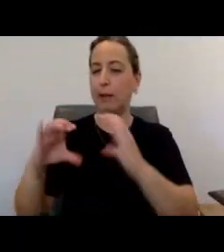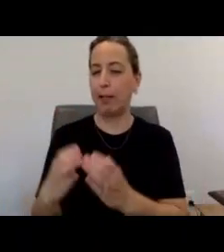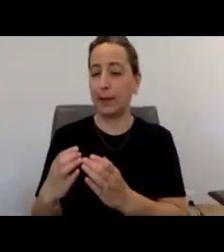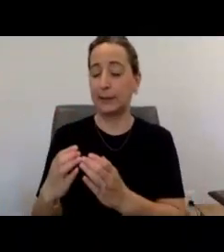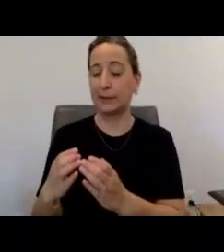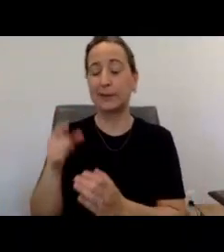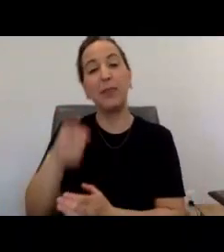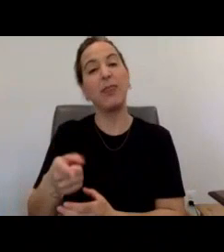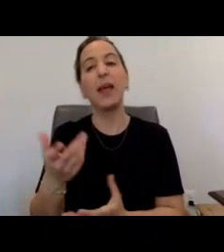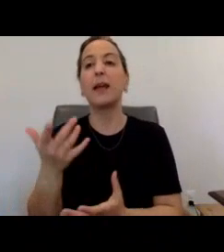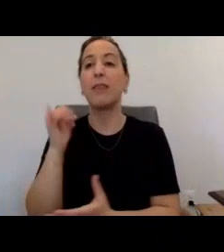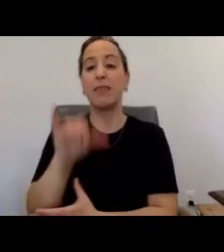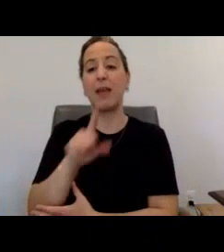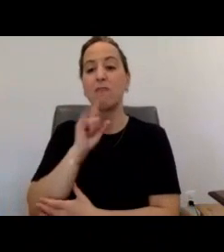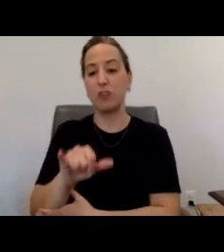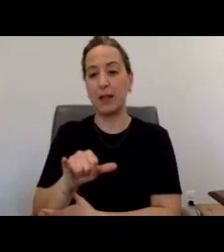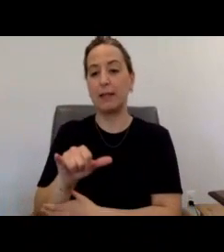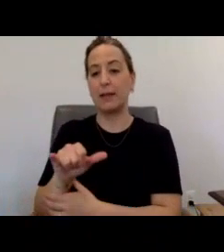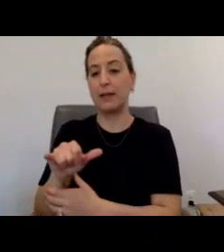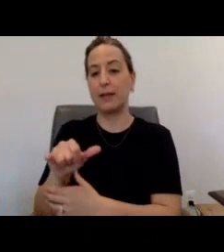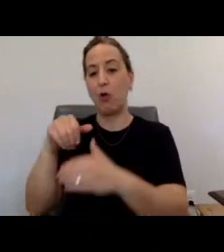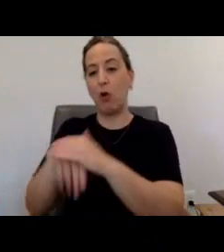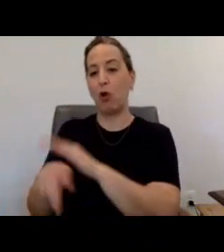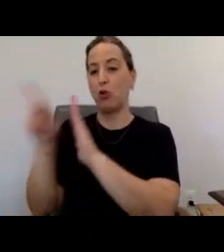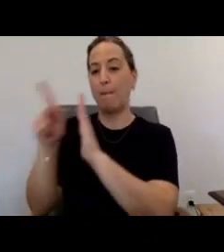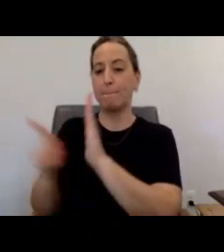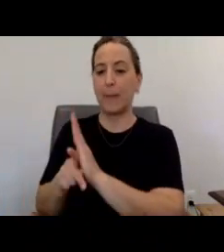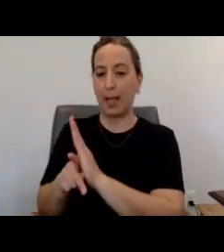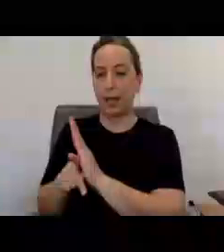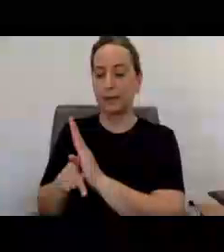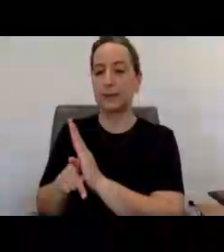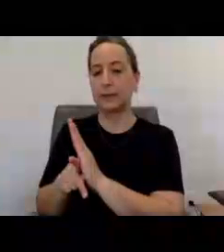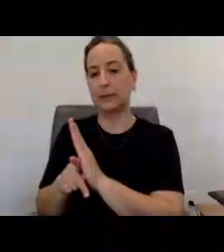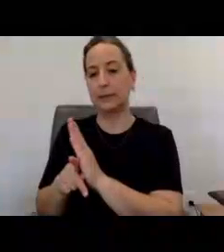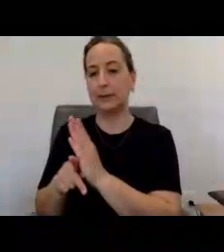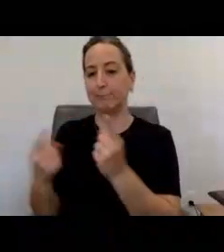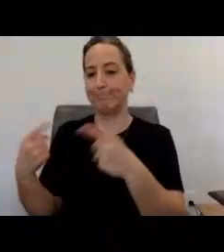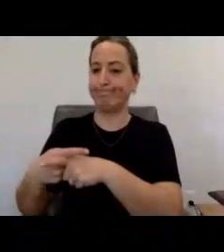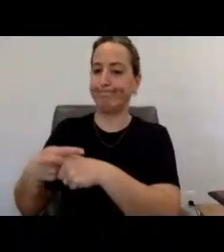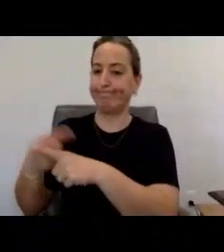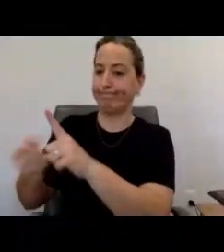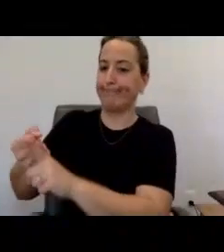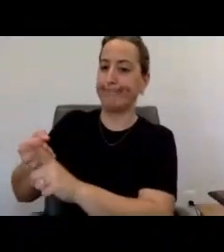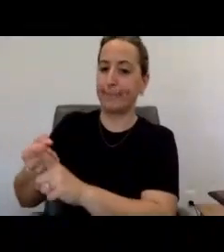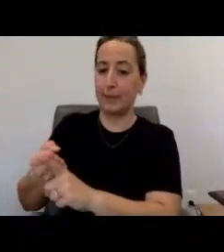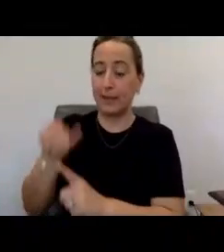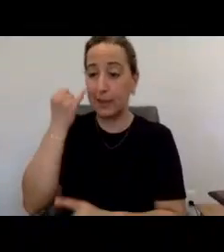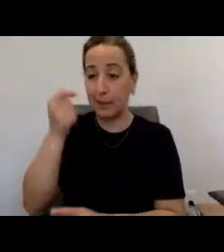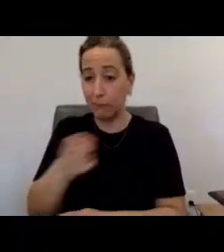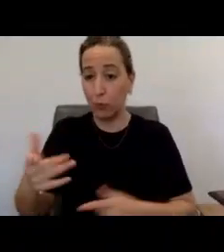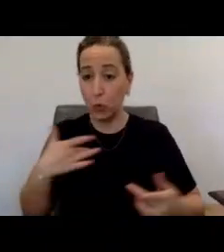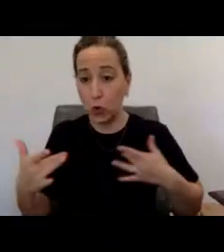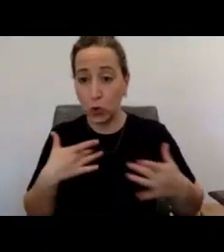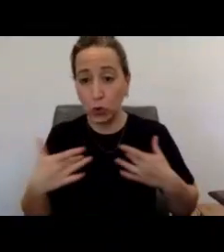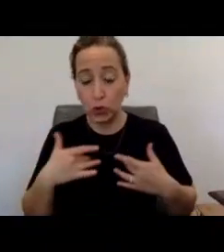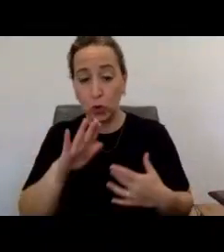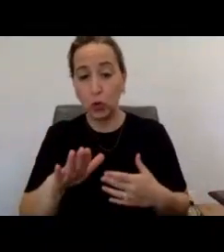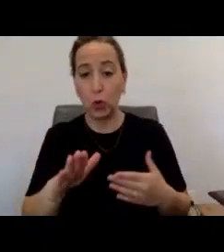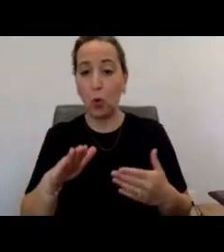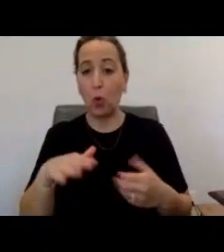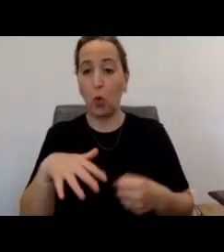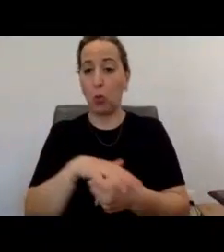under policies that might have a disparate impact. So if you're concerned about a situation in your local community, I'd encourage